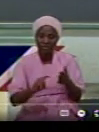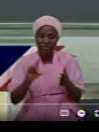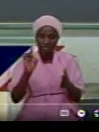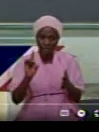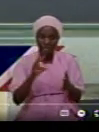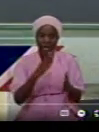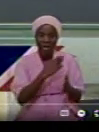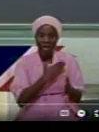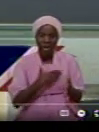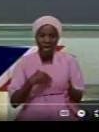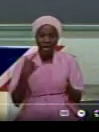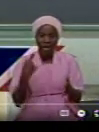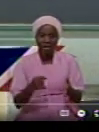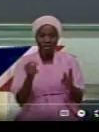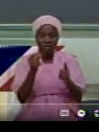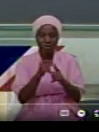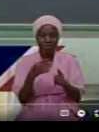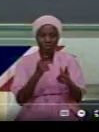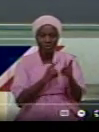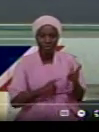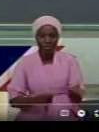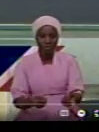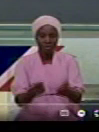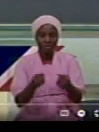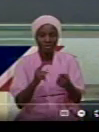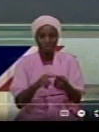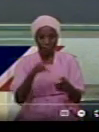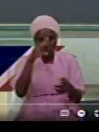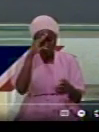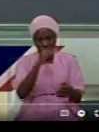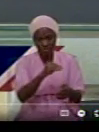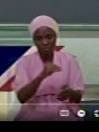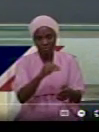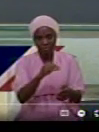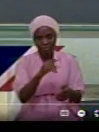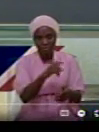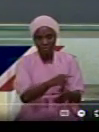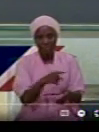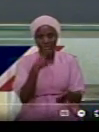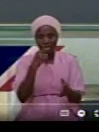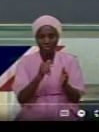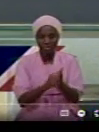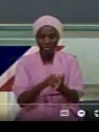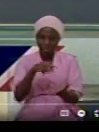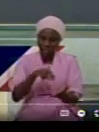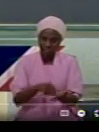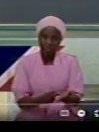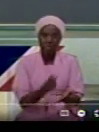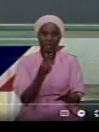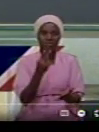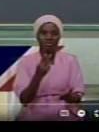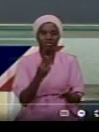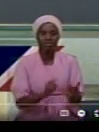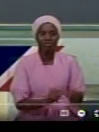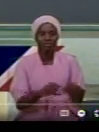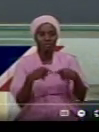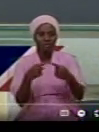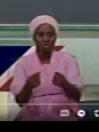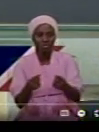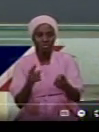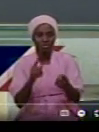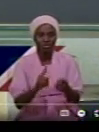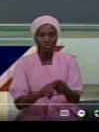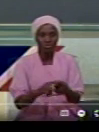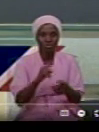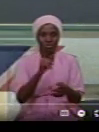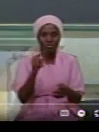Lord came unto him, saying, arise, get thee to Zarephath, where belongeth